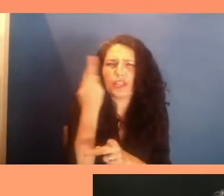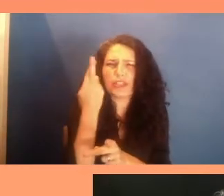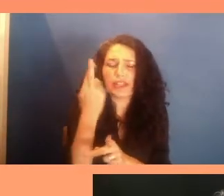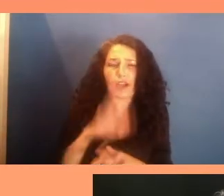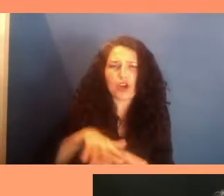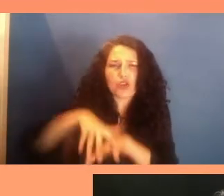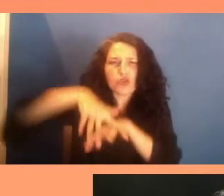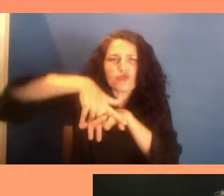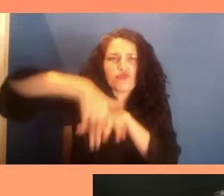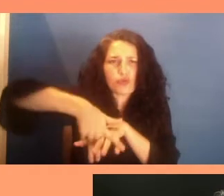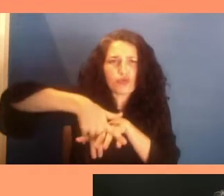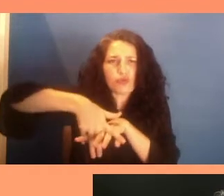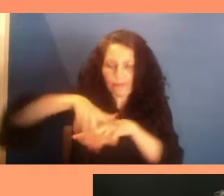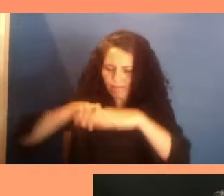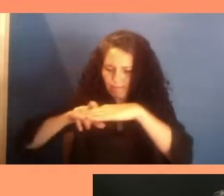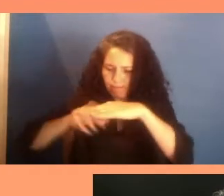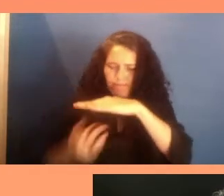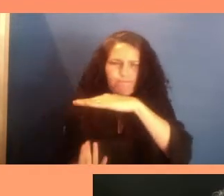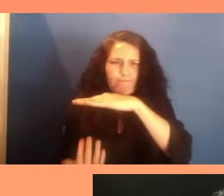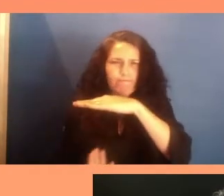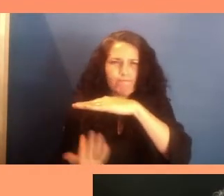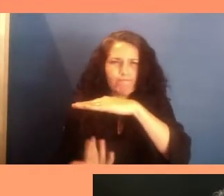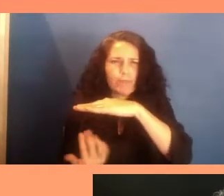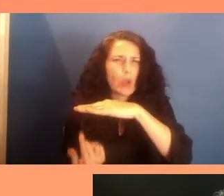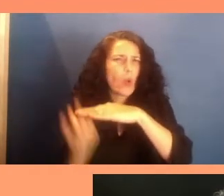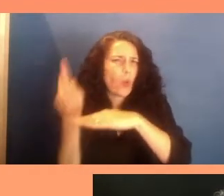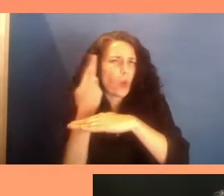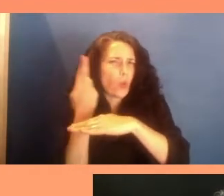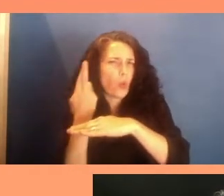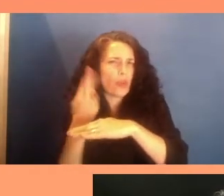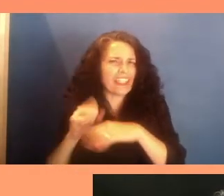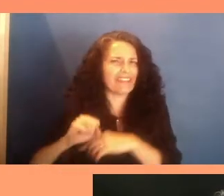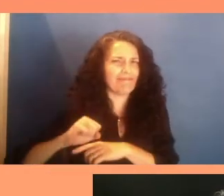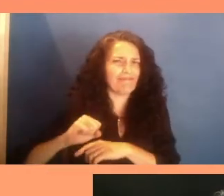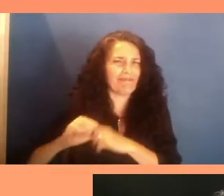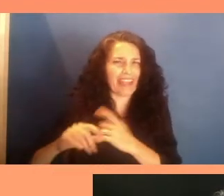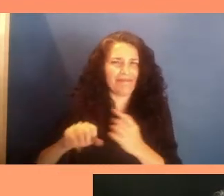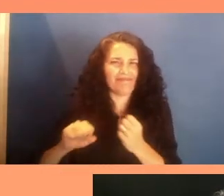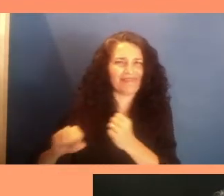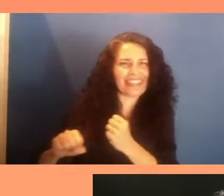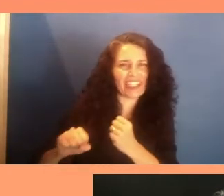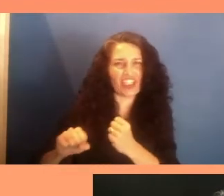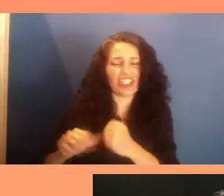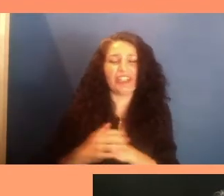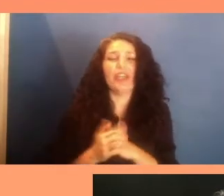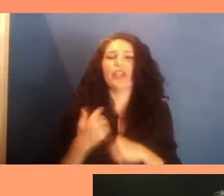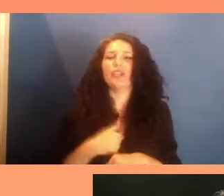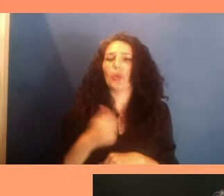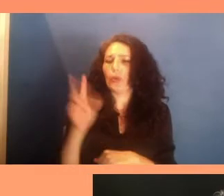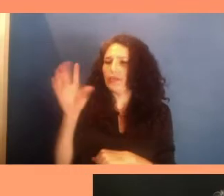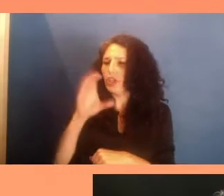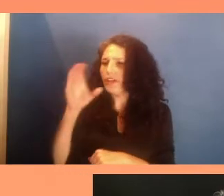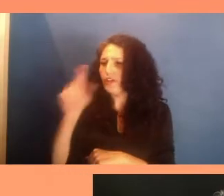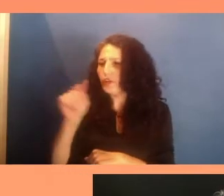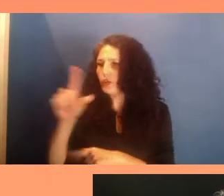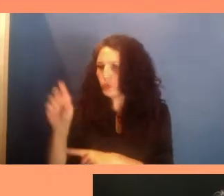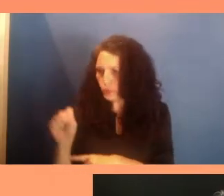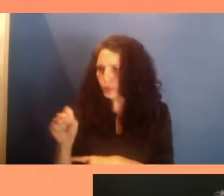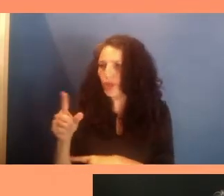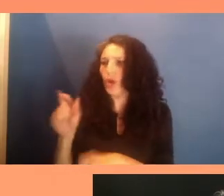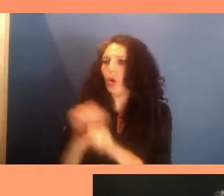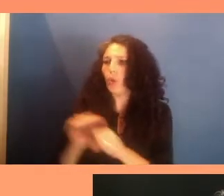So we started to think of what's available to us, what tools are available. And we looked at Working Films Story Shift resources,